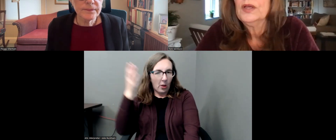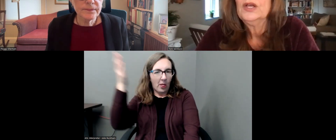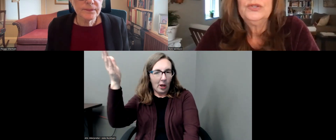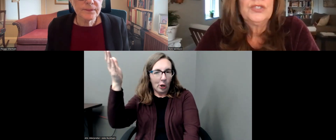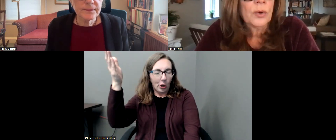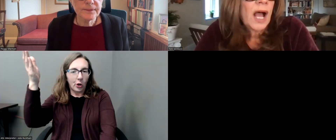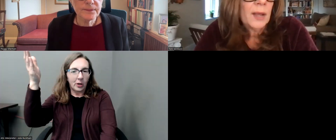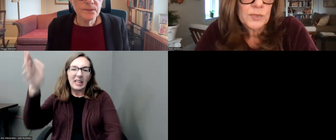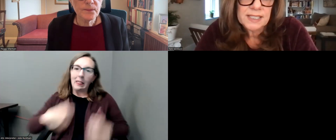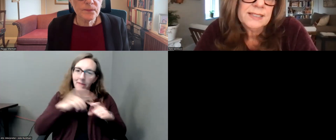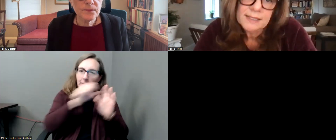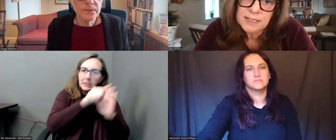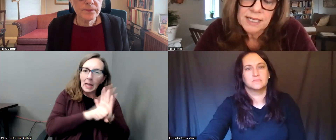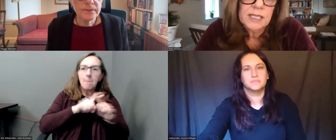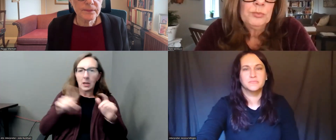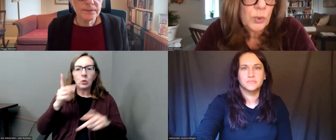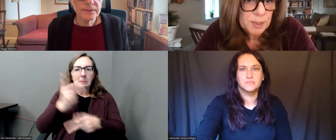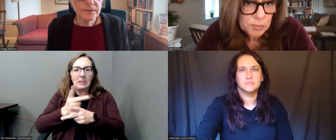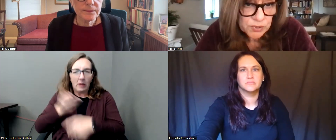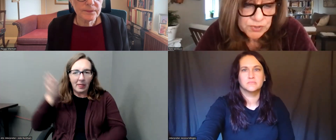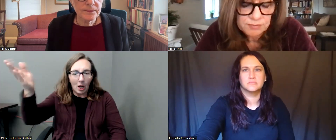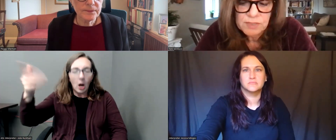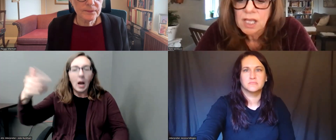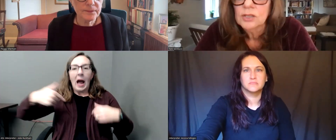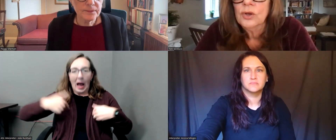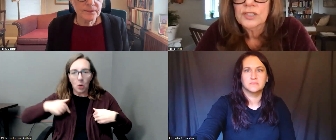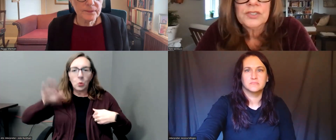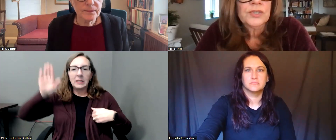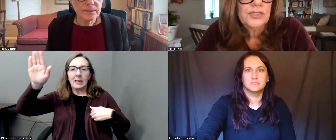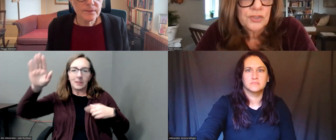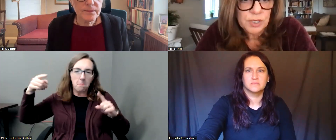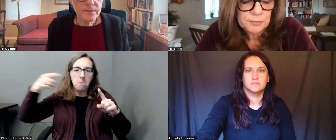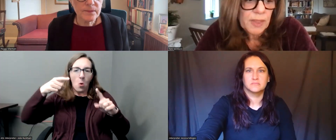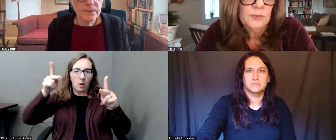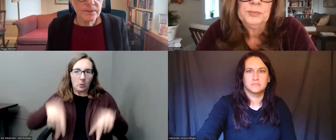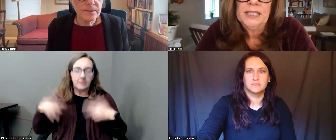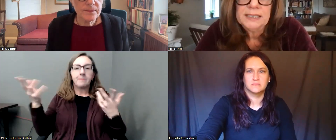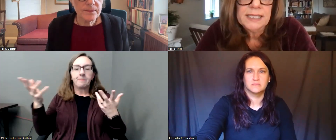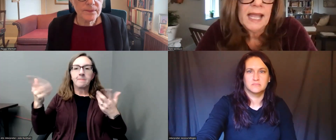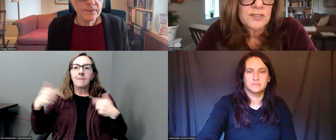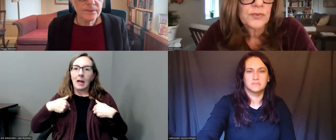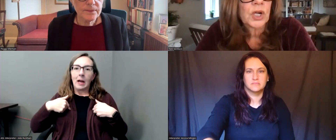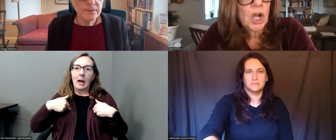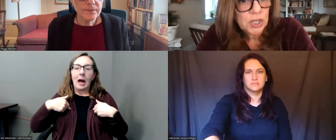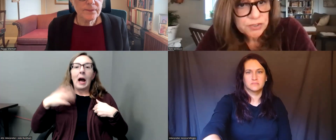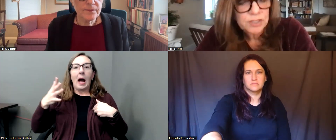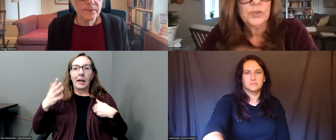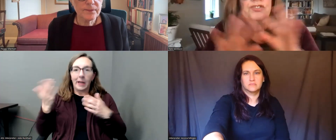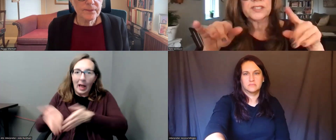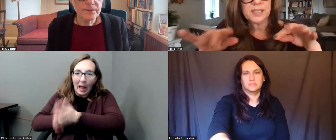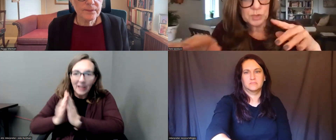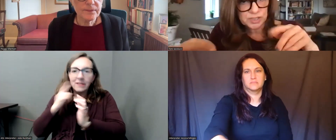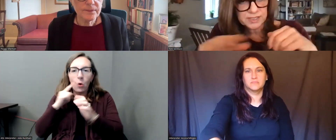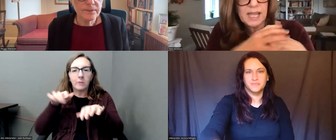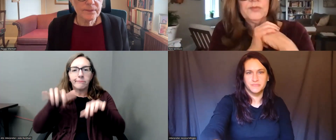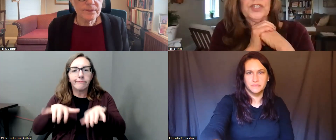here. So I was his designated point person. Long story short, I repeatedly asked for CART, which